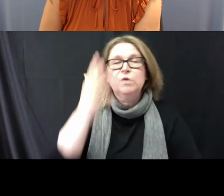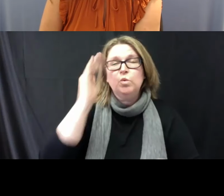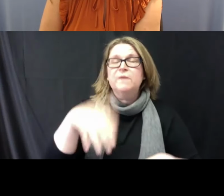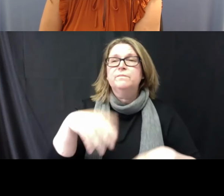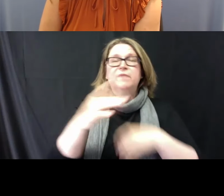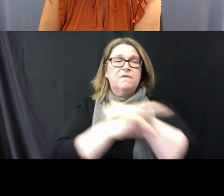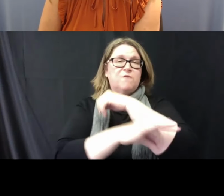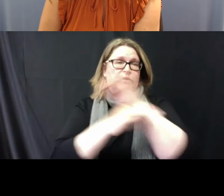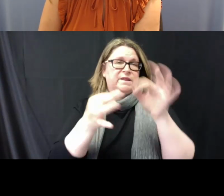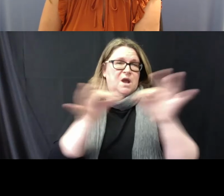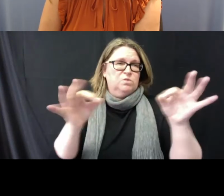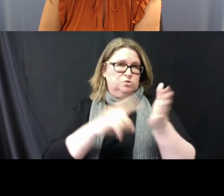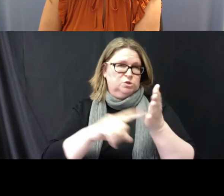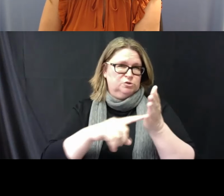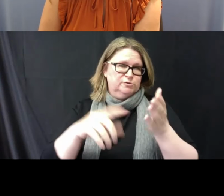interpreter.